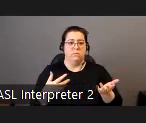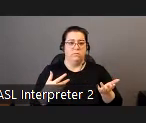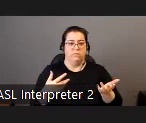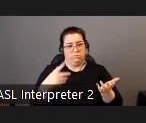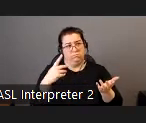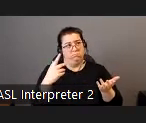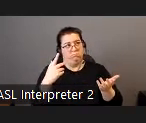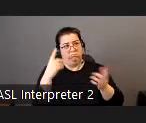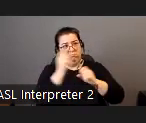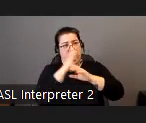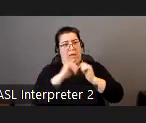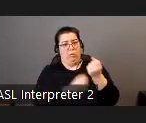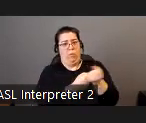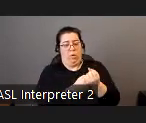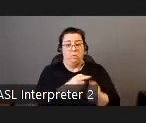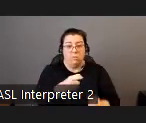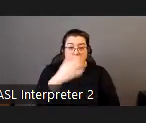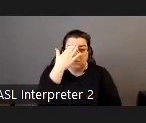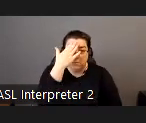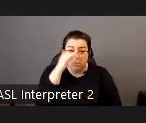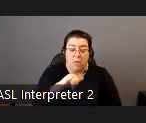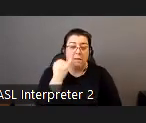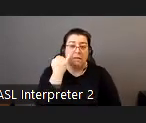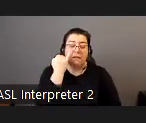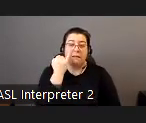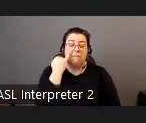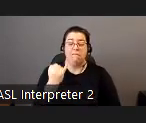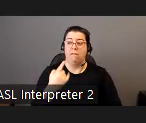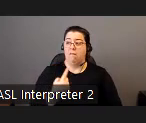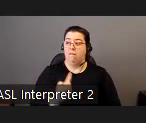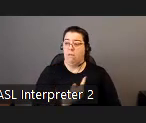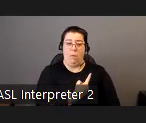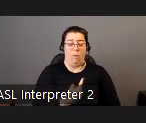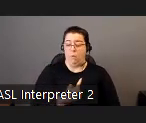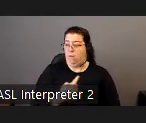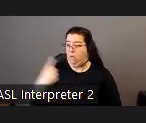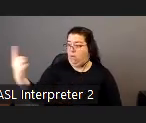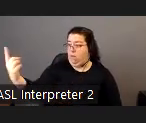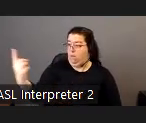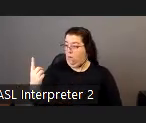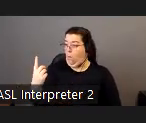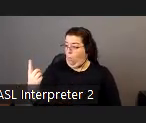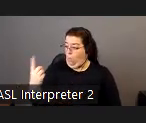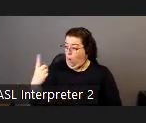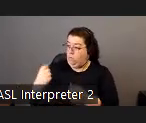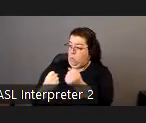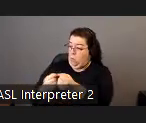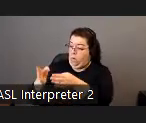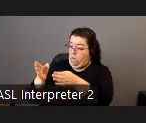how one supportive person can make such a big difference. So I want to go back to the scene with Ellen and